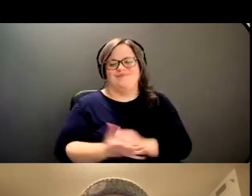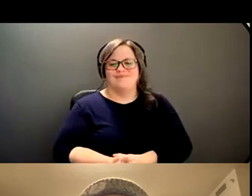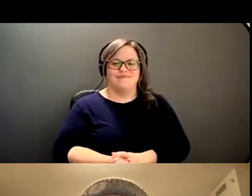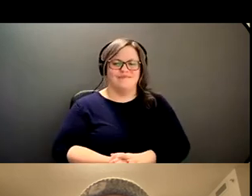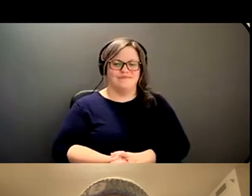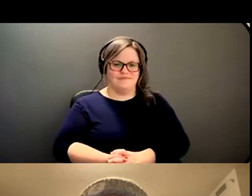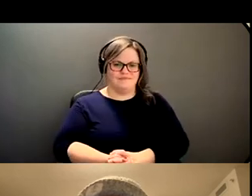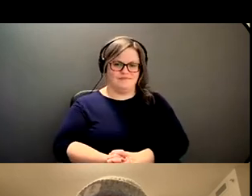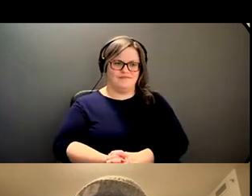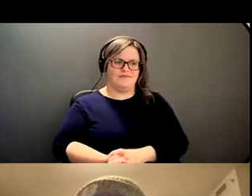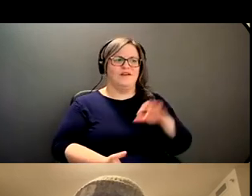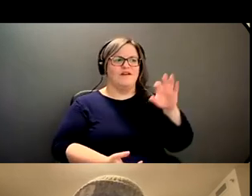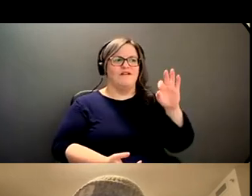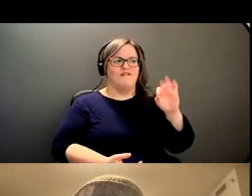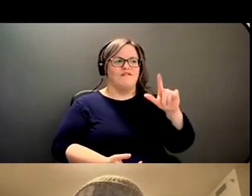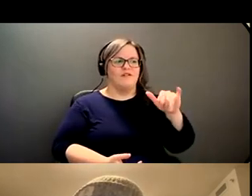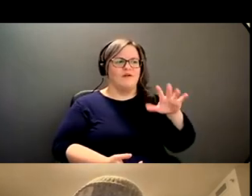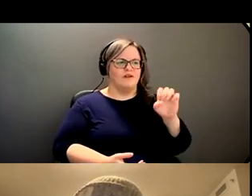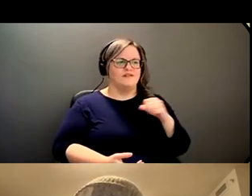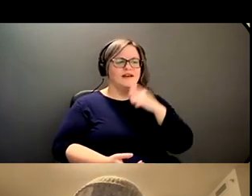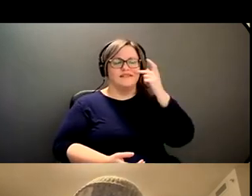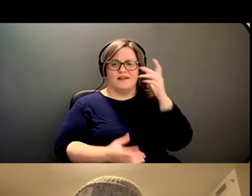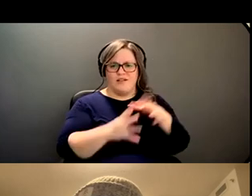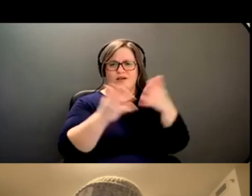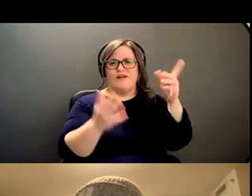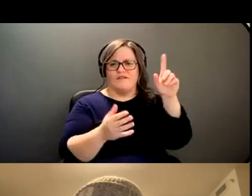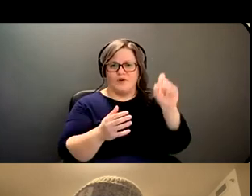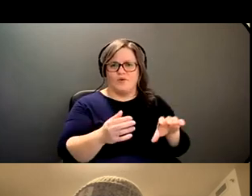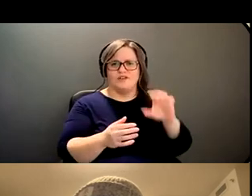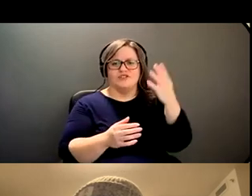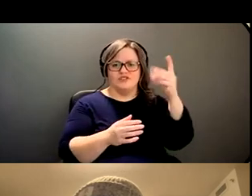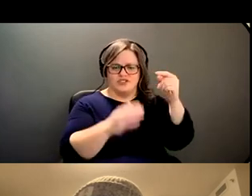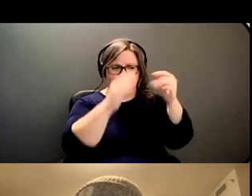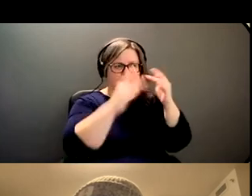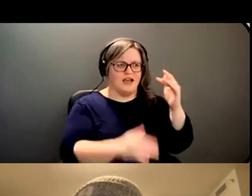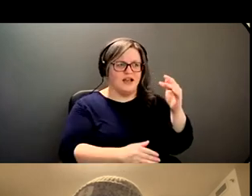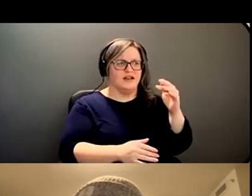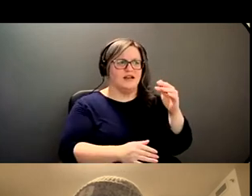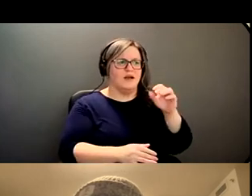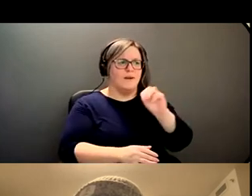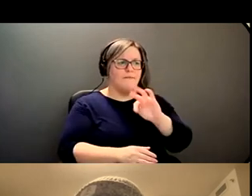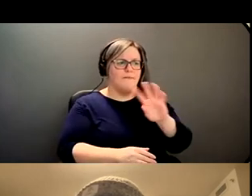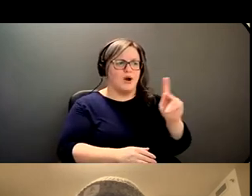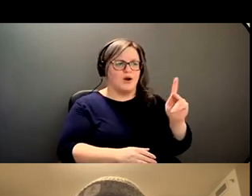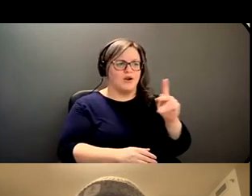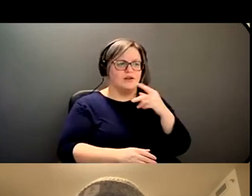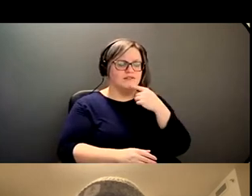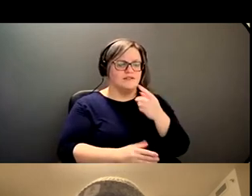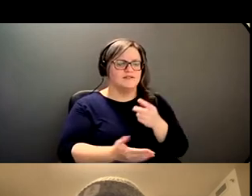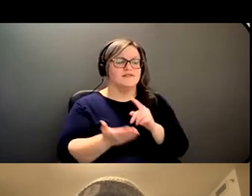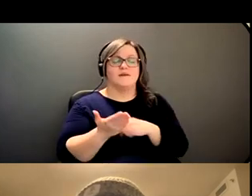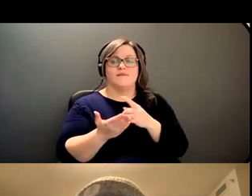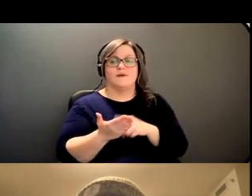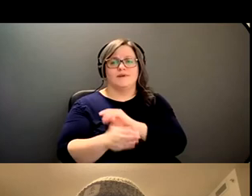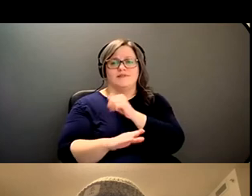There's actually a lot of questions, so maybe I'll go to Mark Reinhartz, who asked, sometimes installing work in